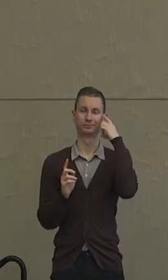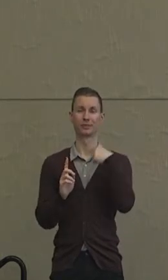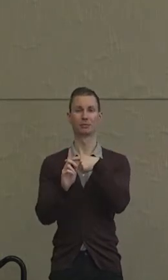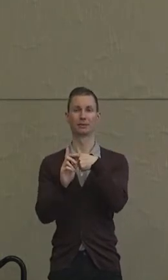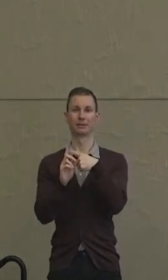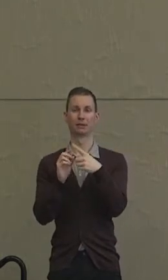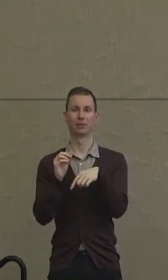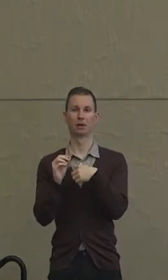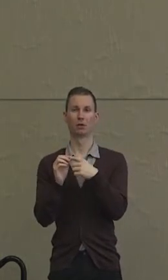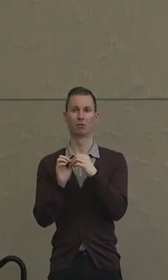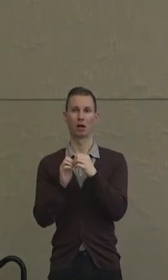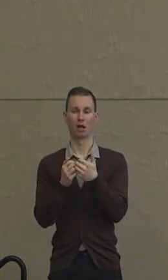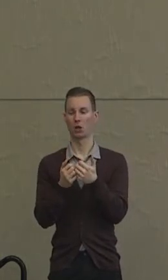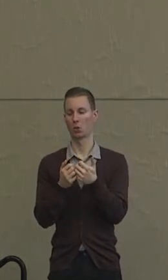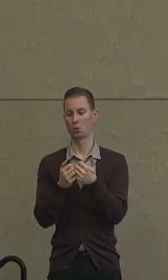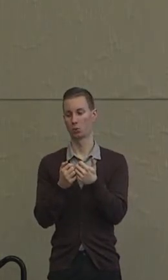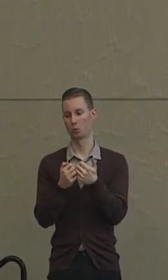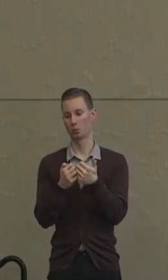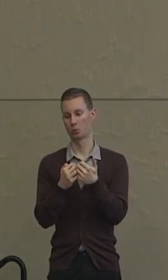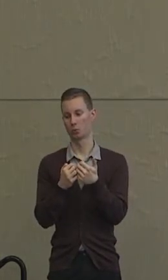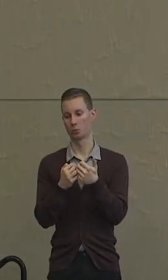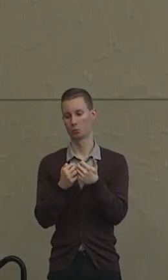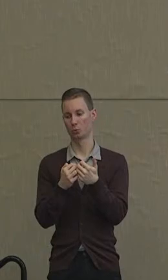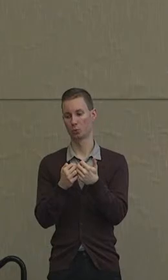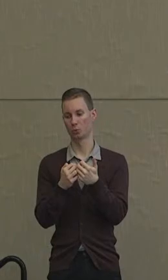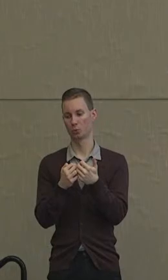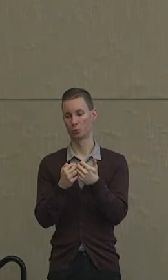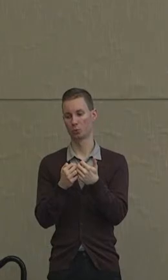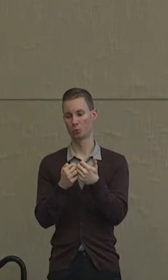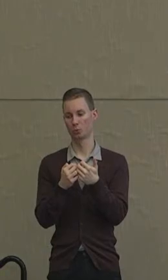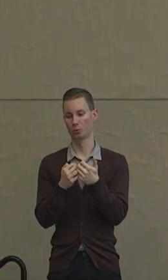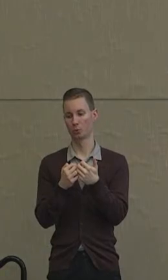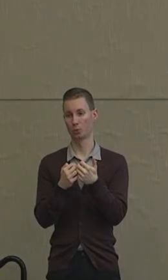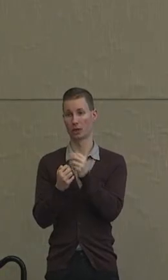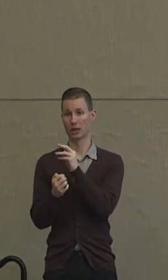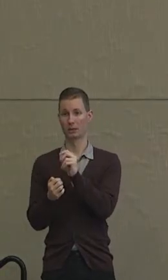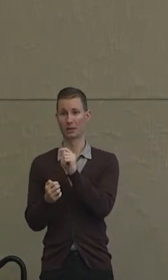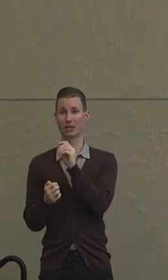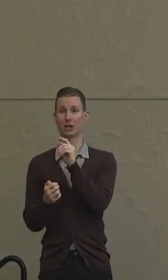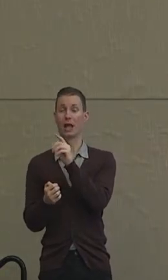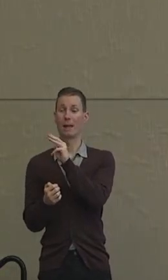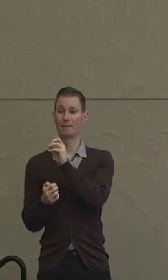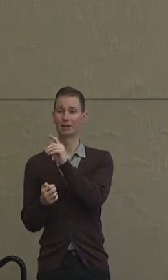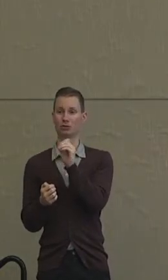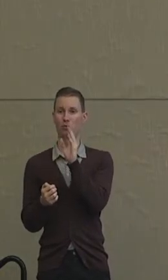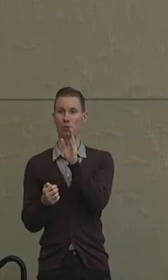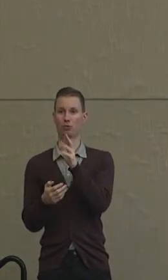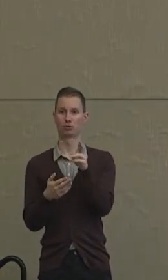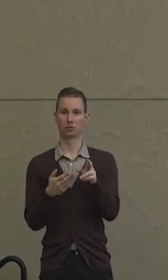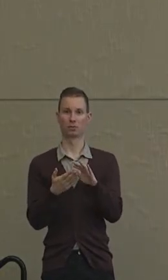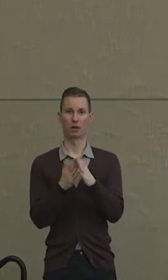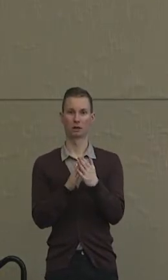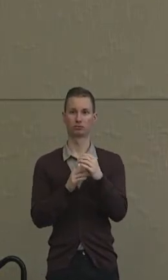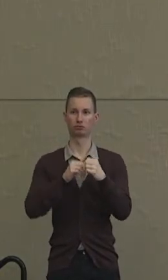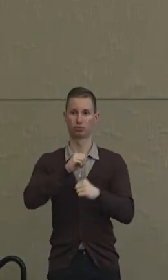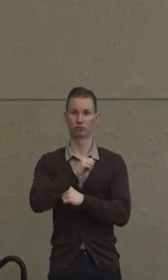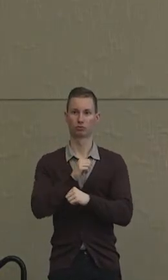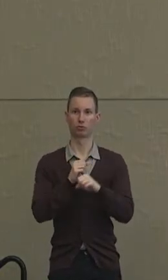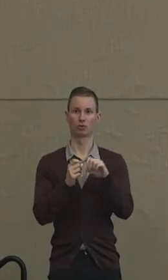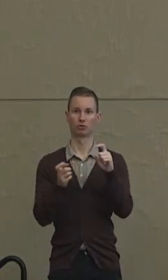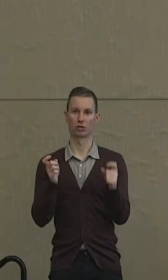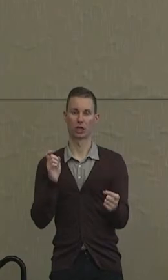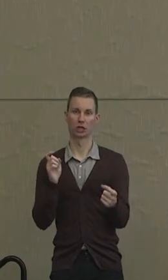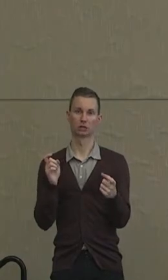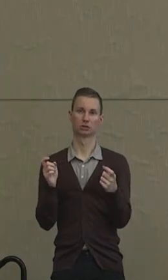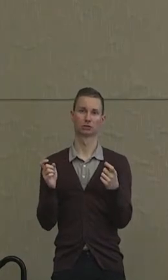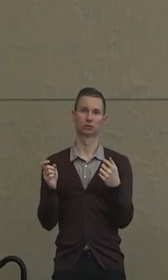optimistic about how this will result in real organizational structural changes. So I draw on